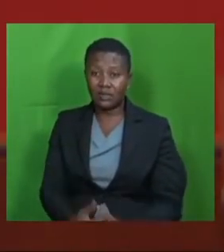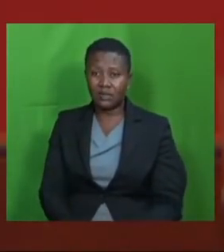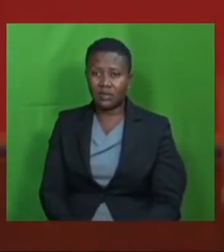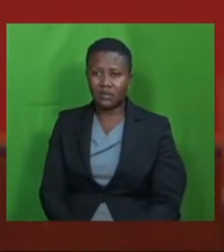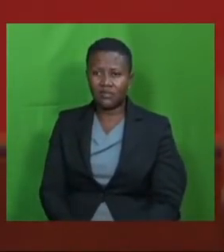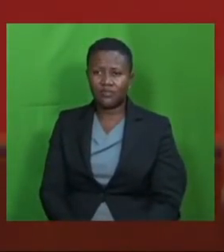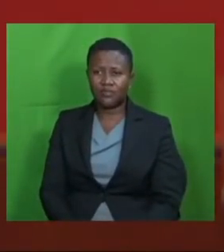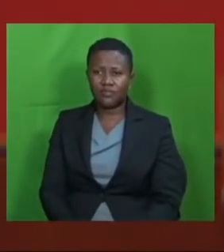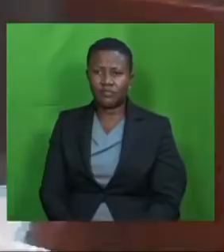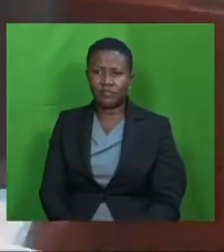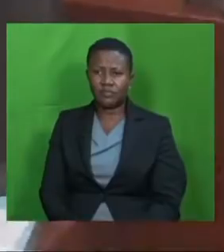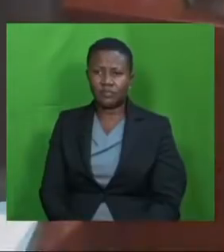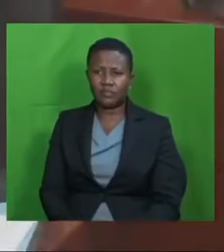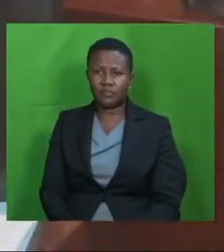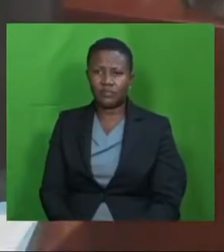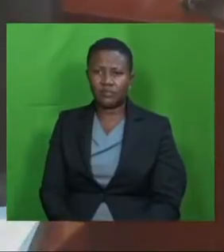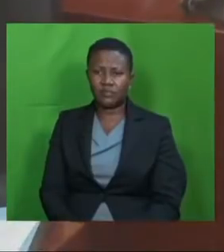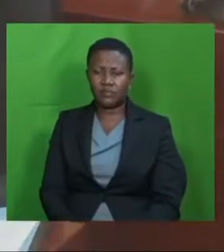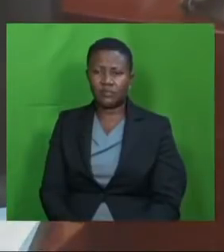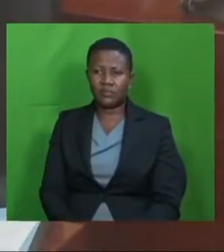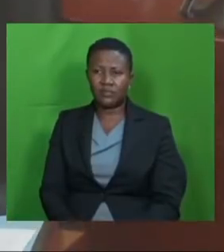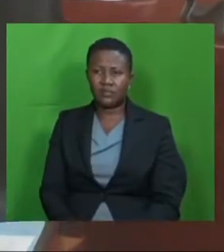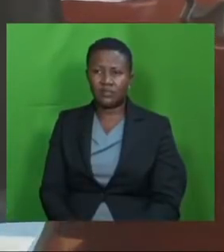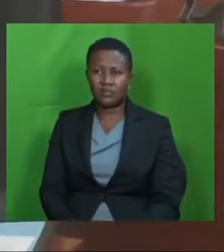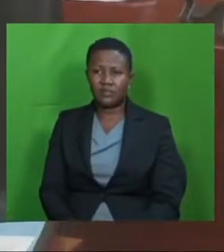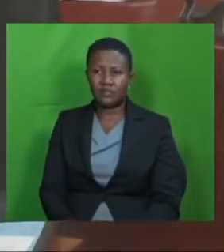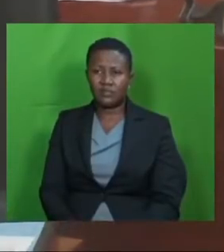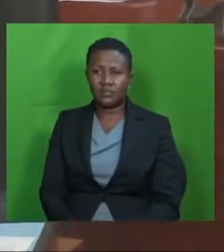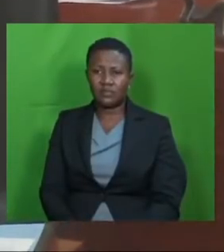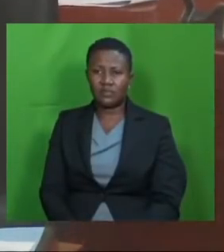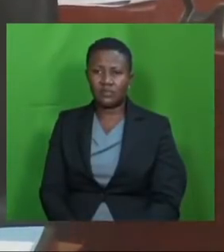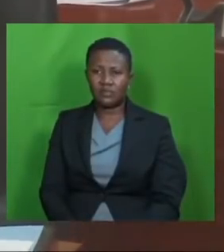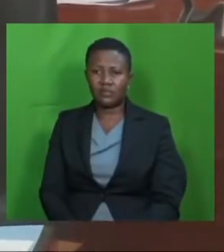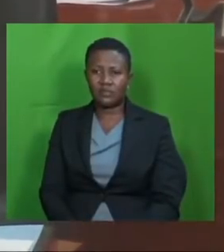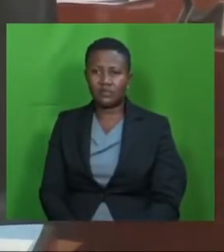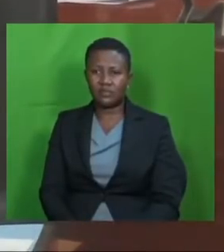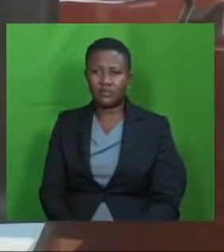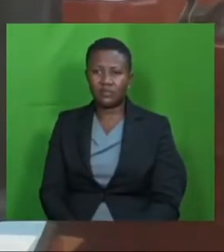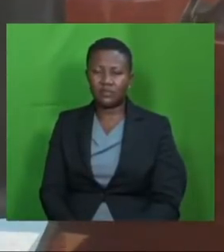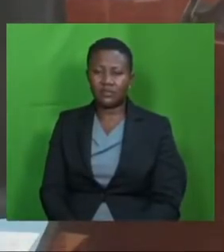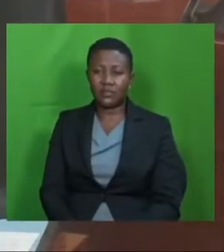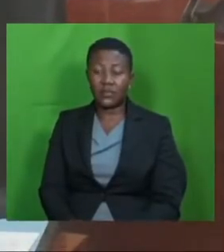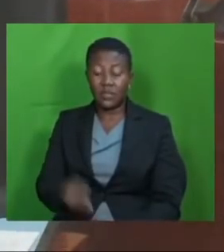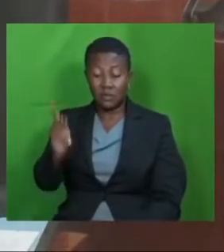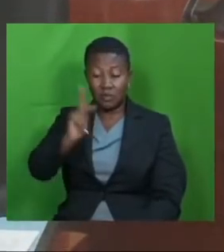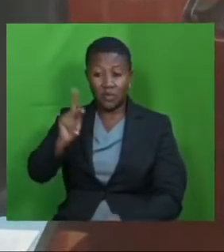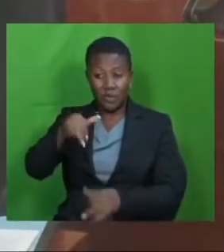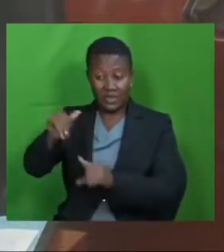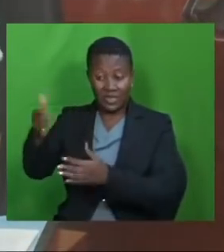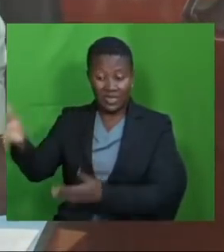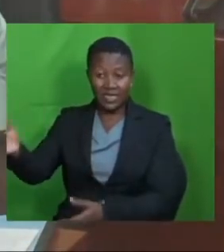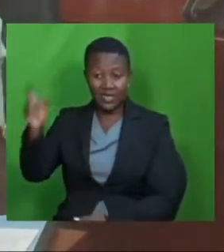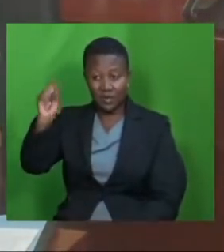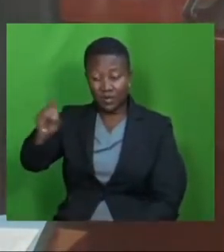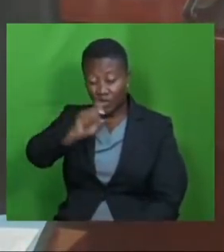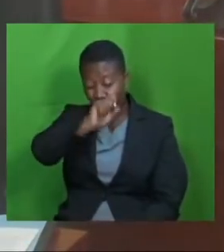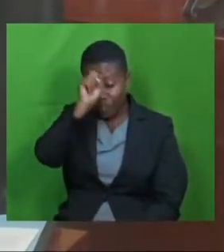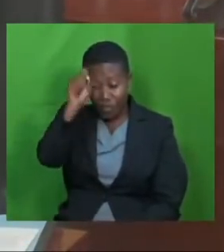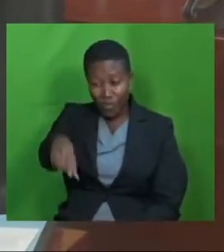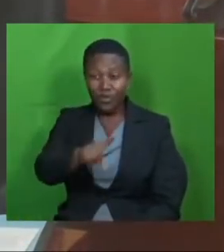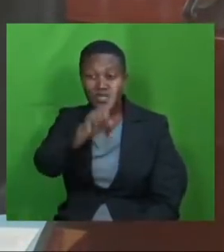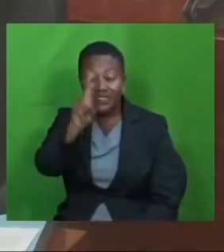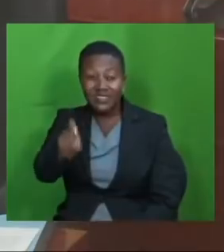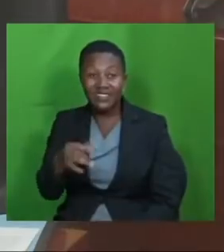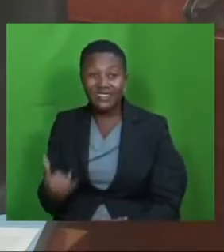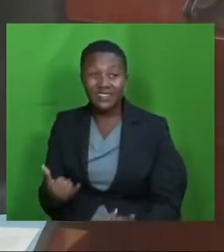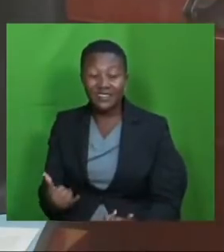chamber. Put the question now. They are in the chamber. Put the question now. Mr. Speaker, I'm inviting you. Put the